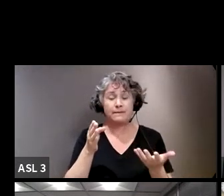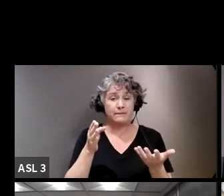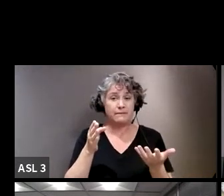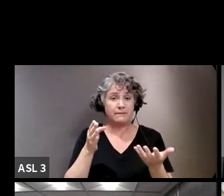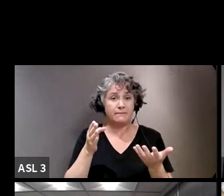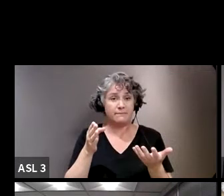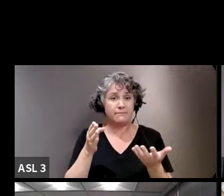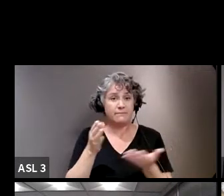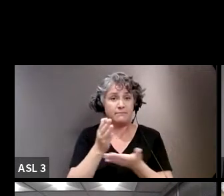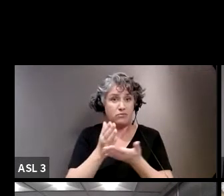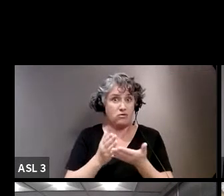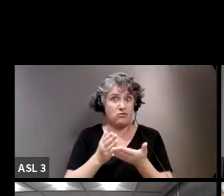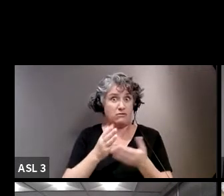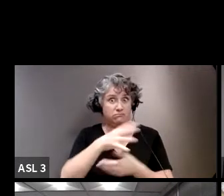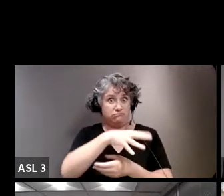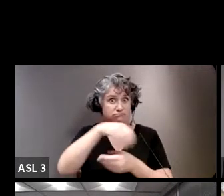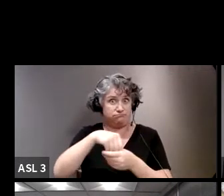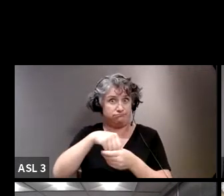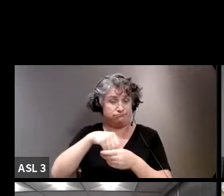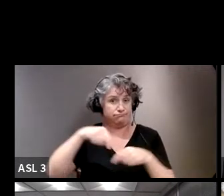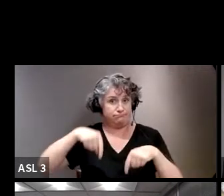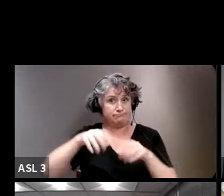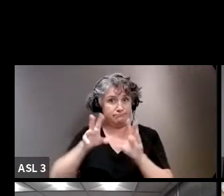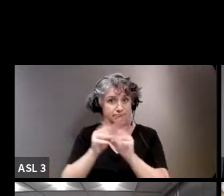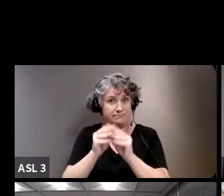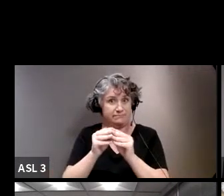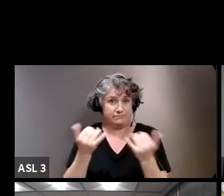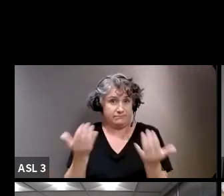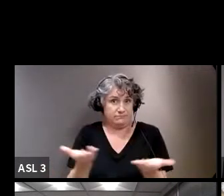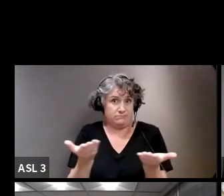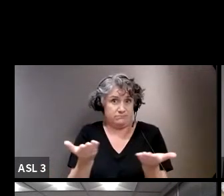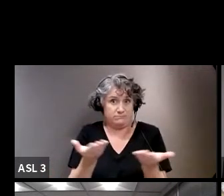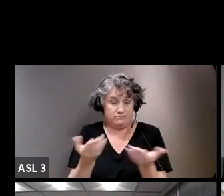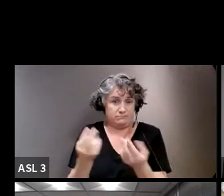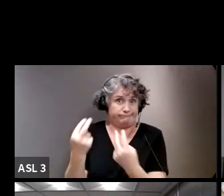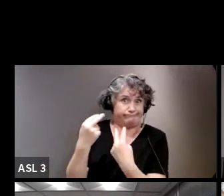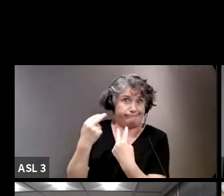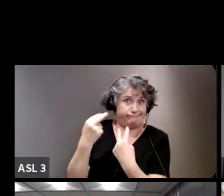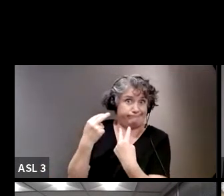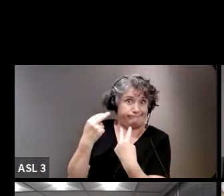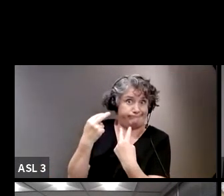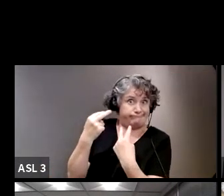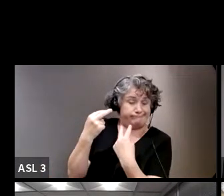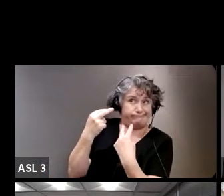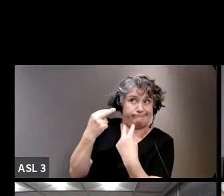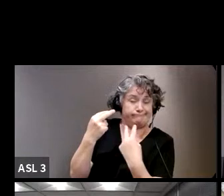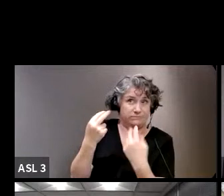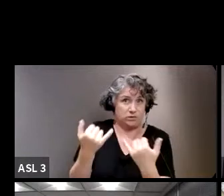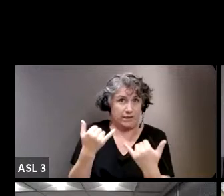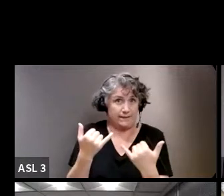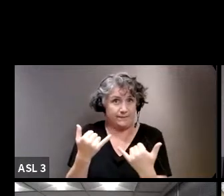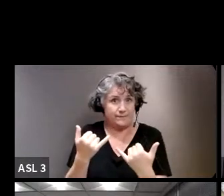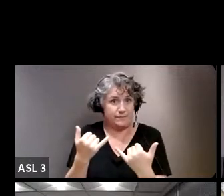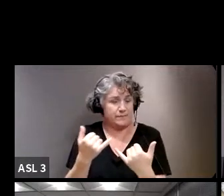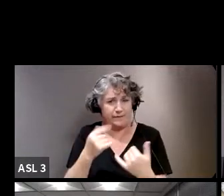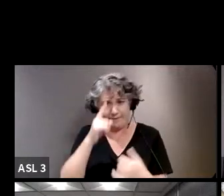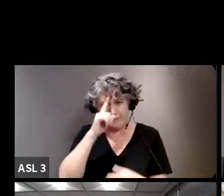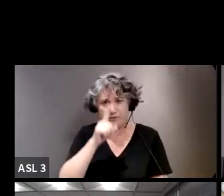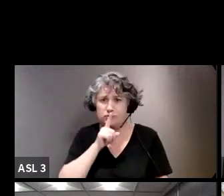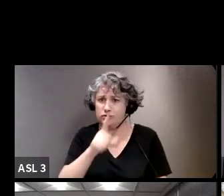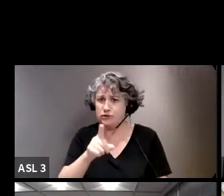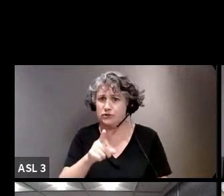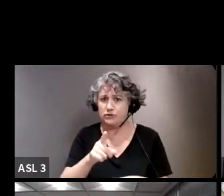that they have been uh part of this meeting today they've been monitoring the meeting so we will absolutely be